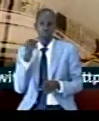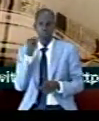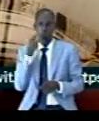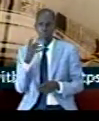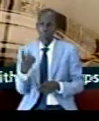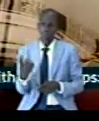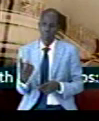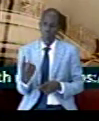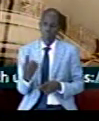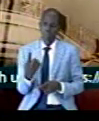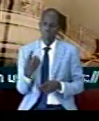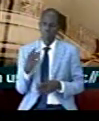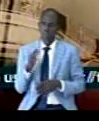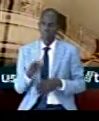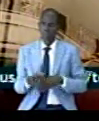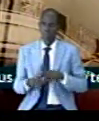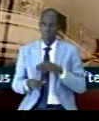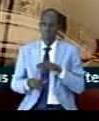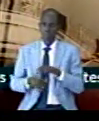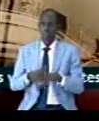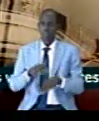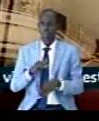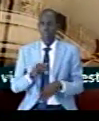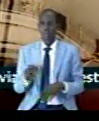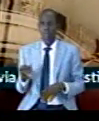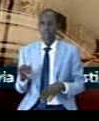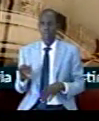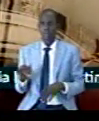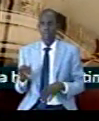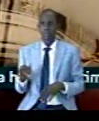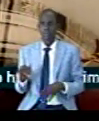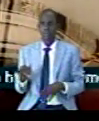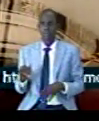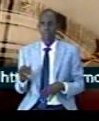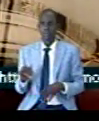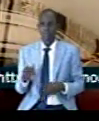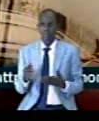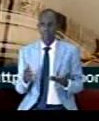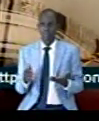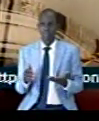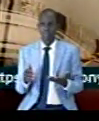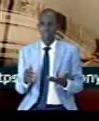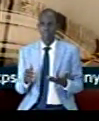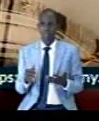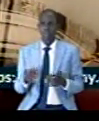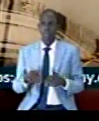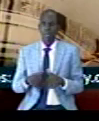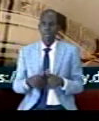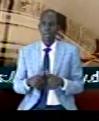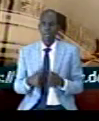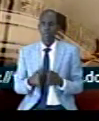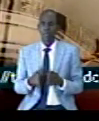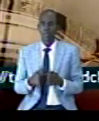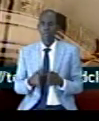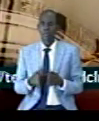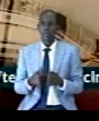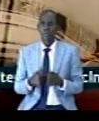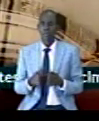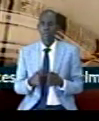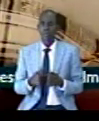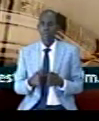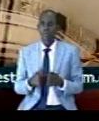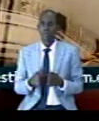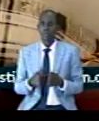walking on her own. We said, "How did you manage to come?" From that time onwards,